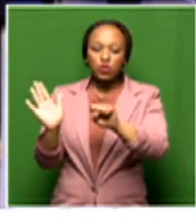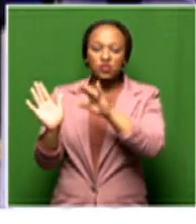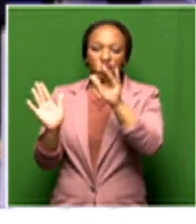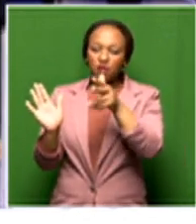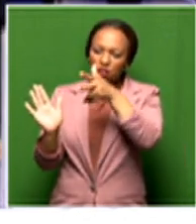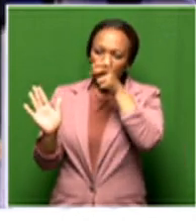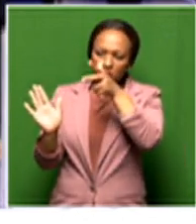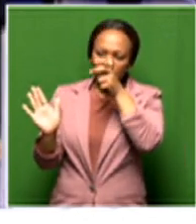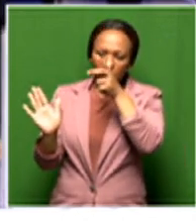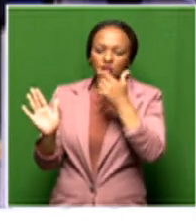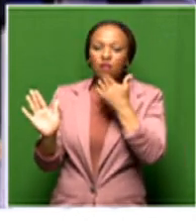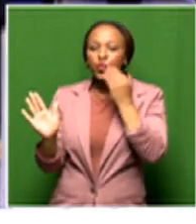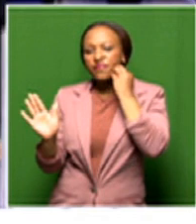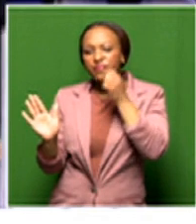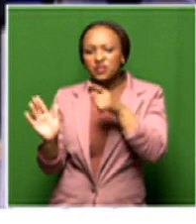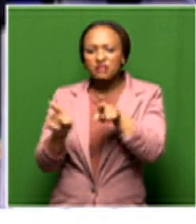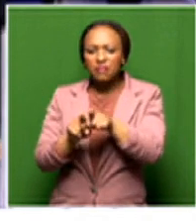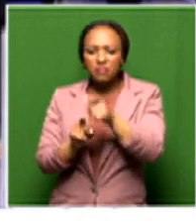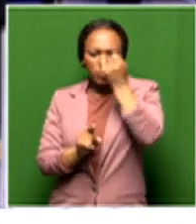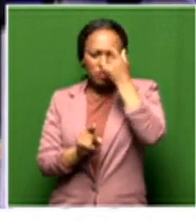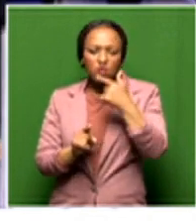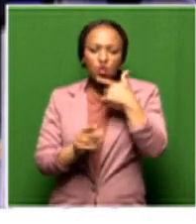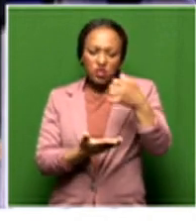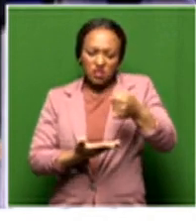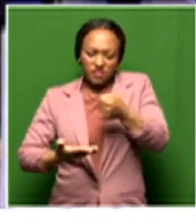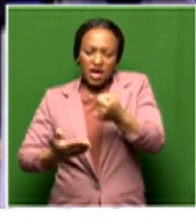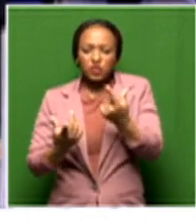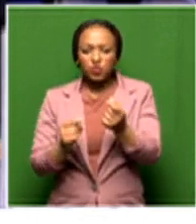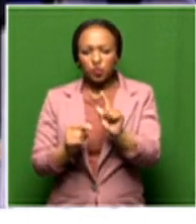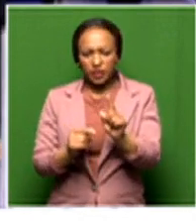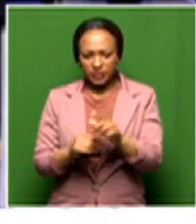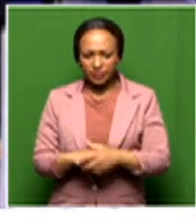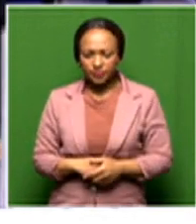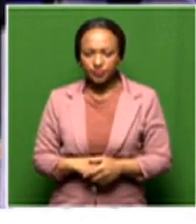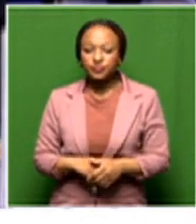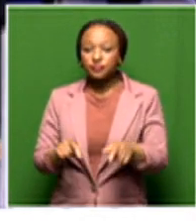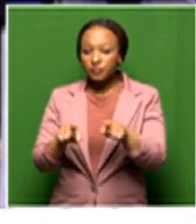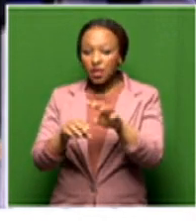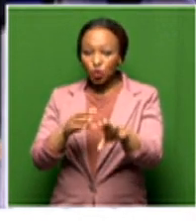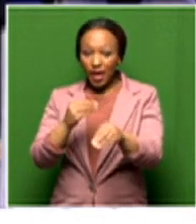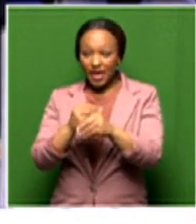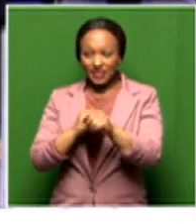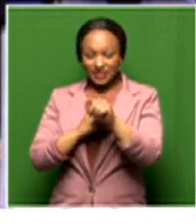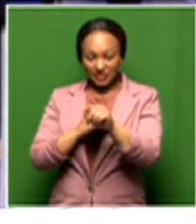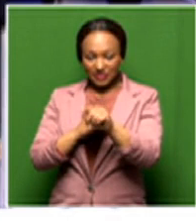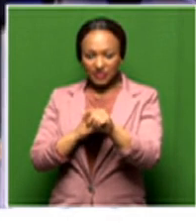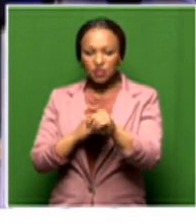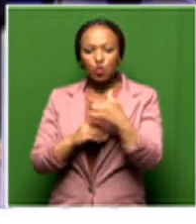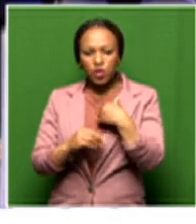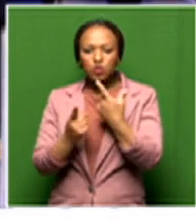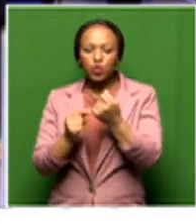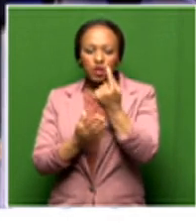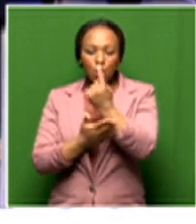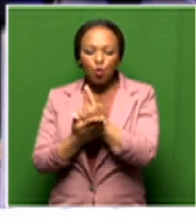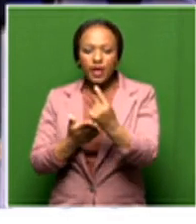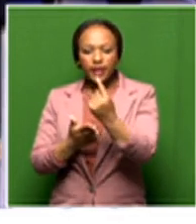to access information and understand what it is that the fund is doing. In addition to that, we issue weekly updates.